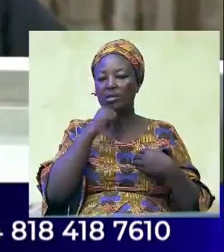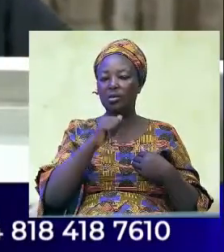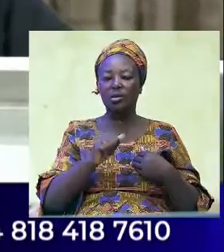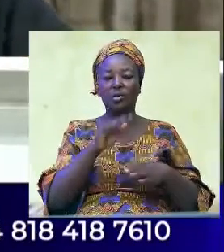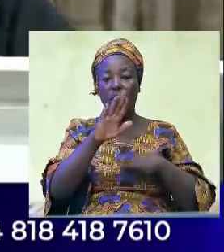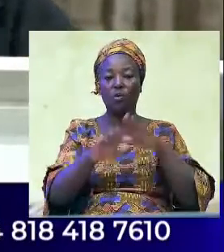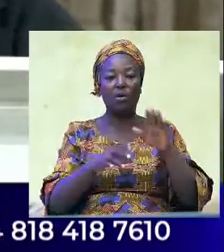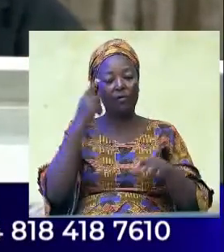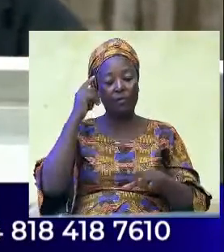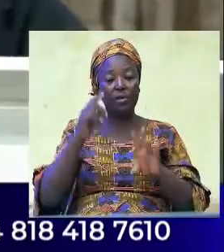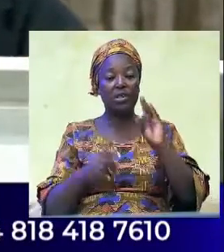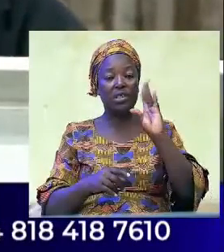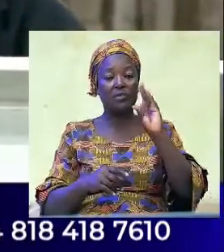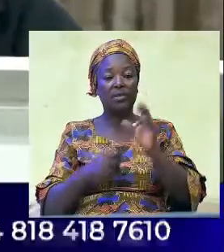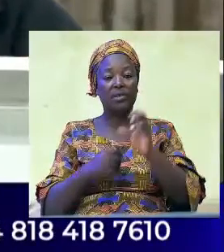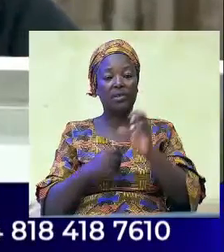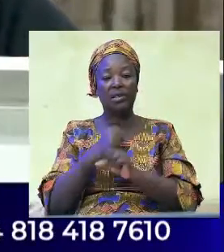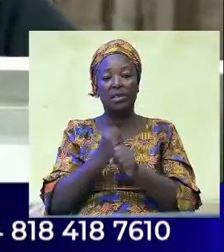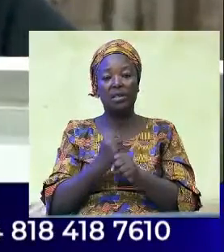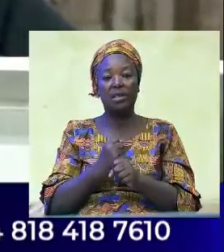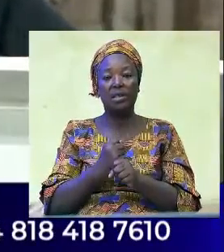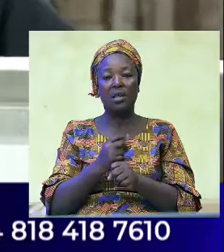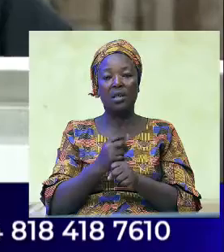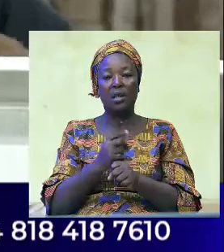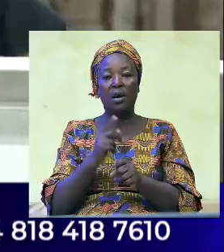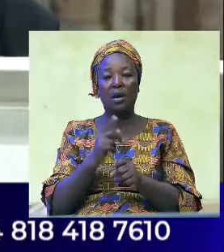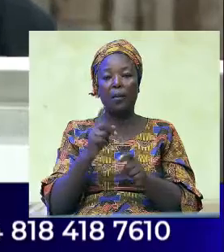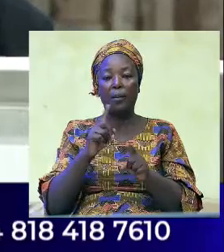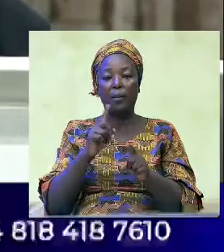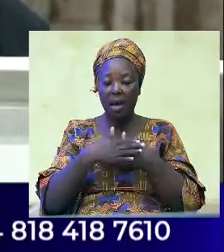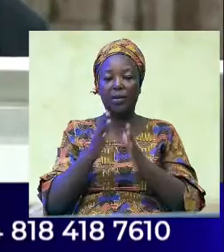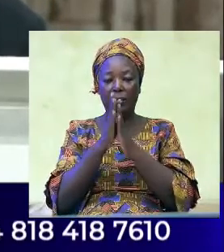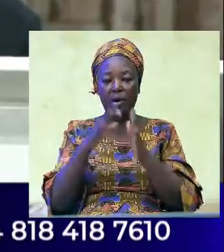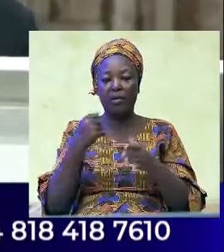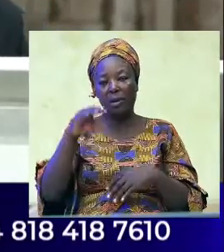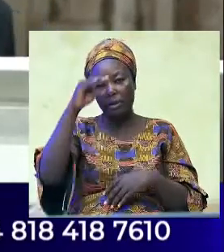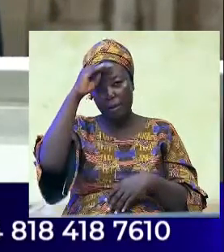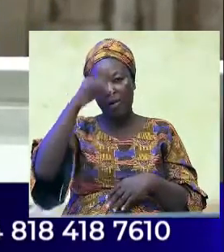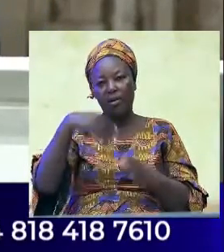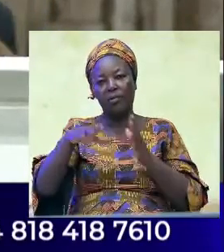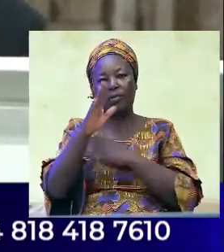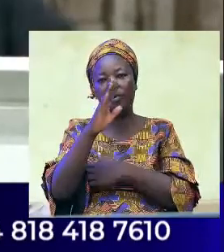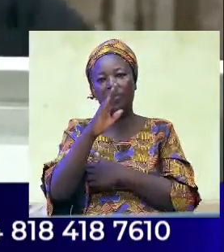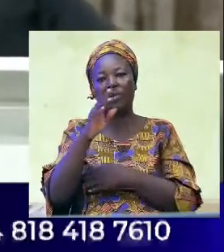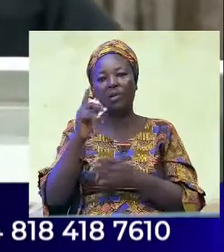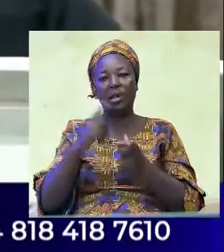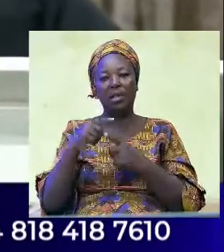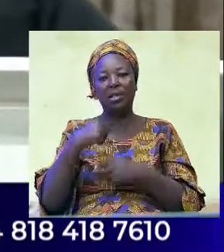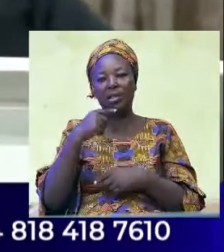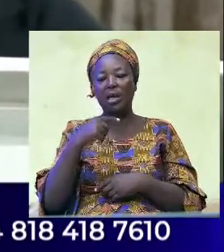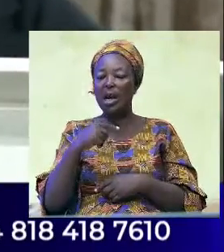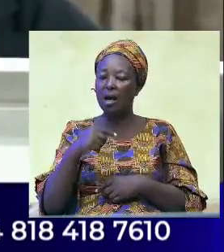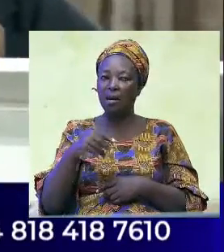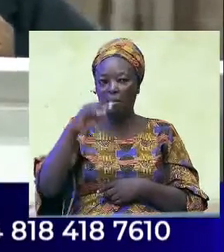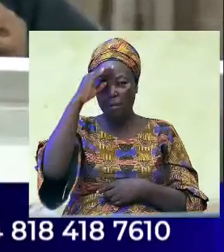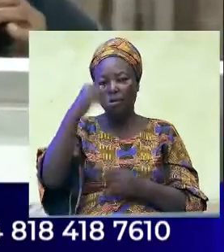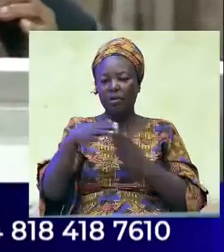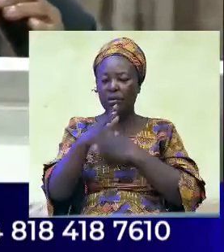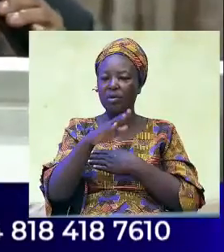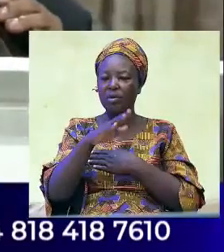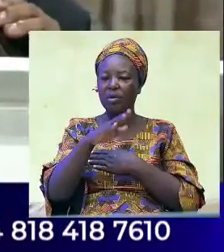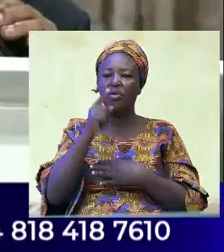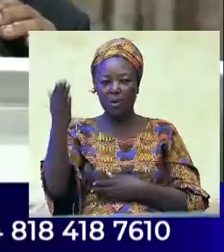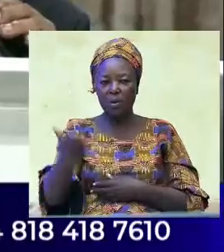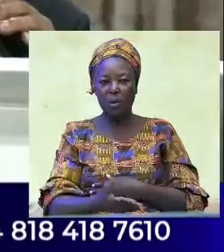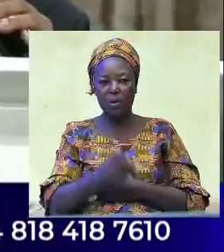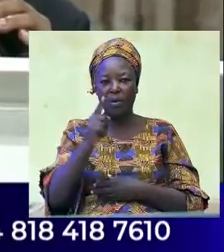Thank you. She has not walked for 17 years. But after the prayer of the man of God, he said, man of